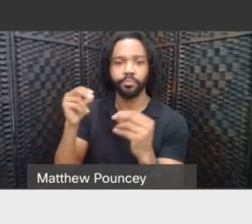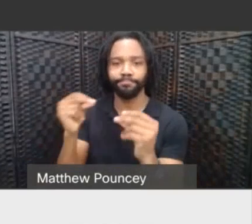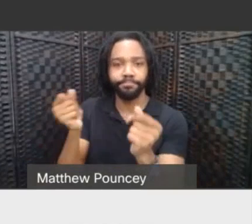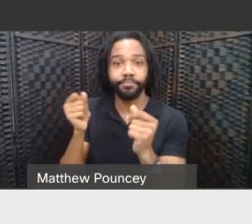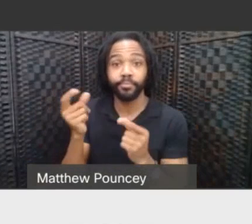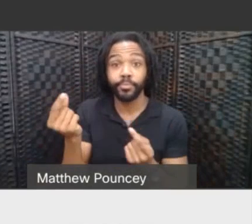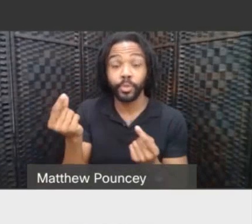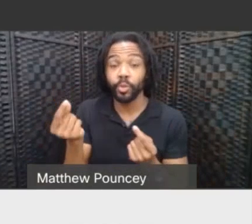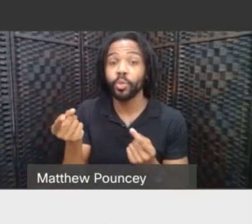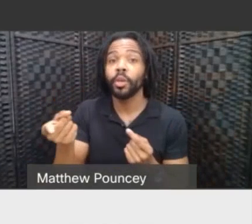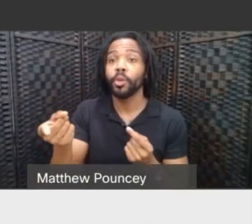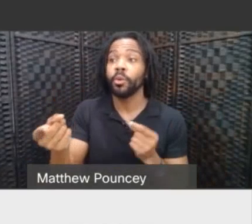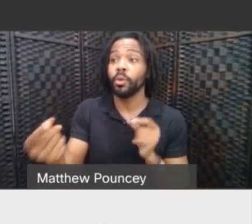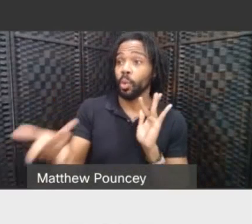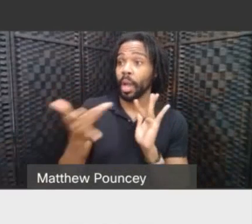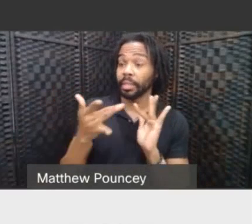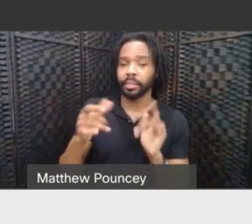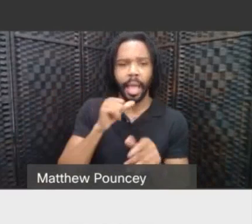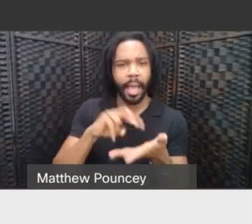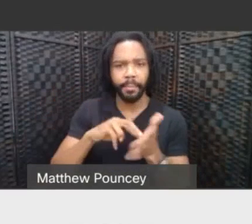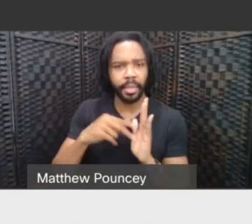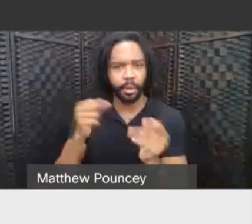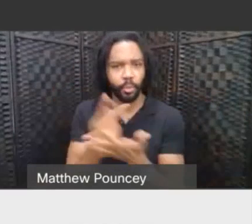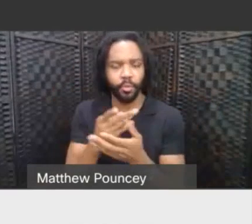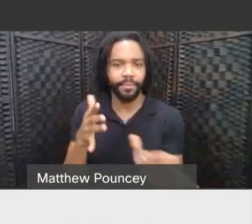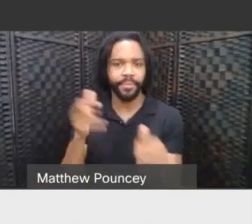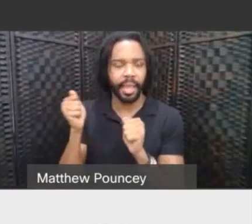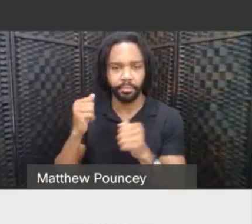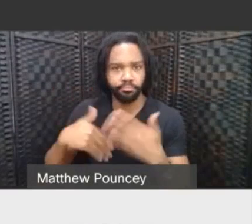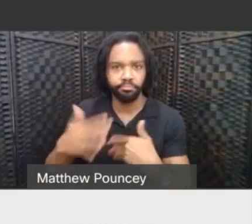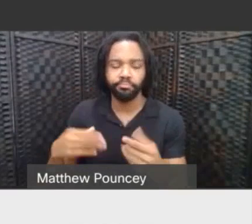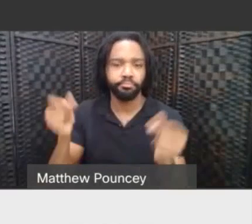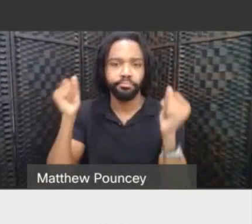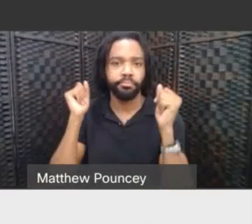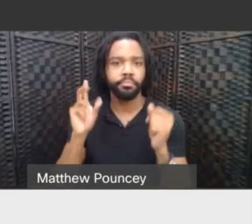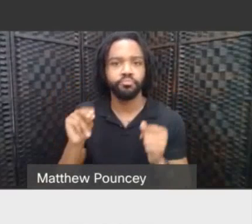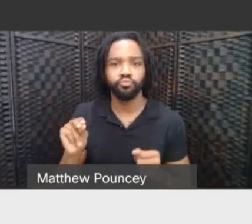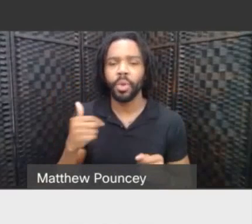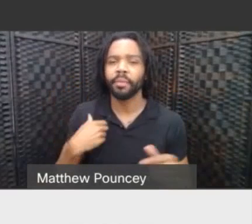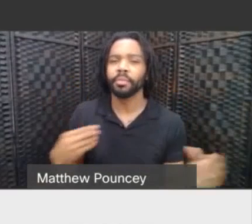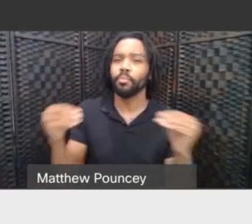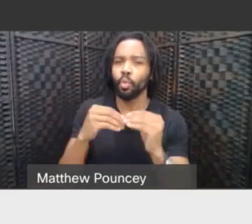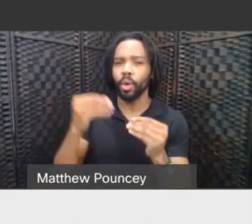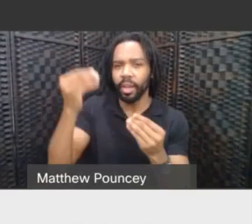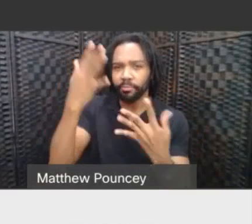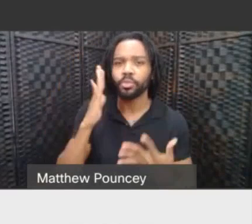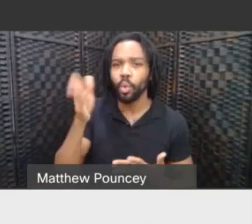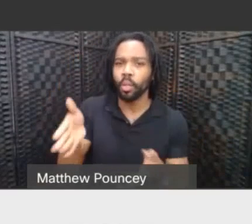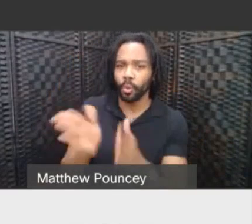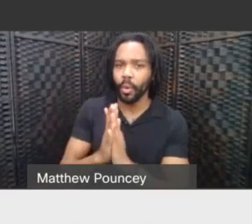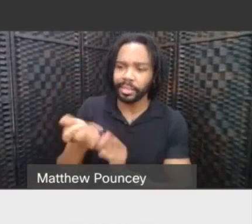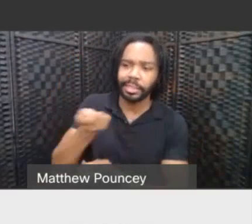out, that doesn't mean the approval is very quick. There's going to need to be some further information that we will request from